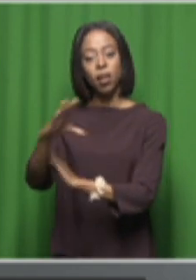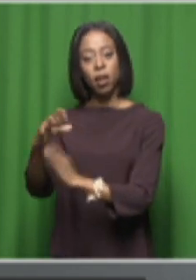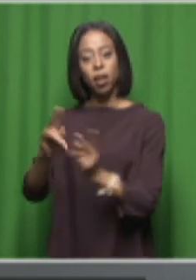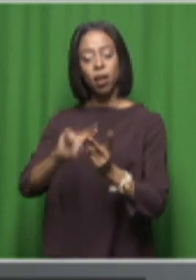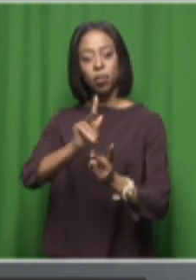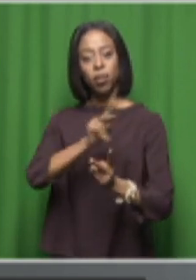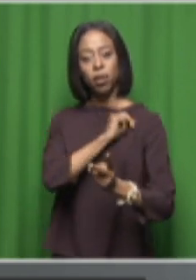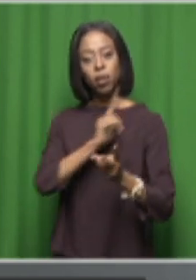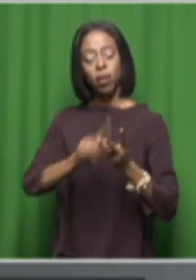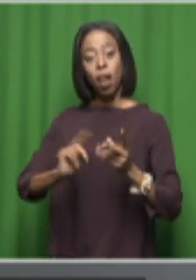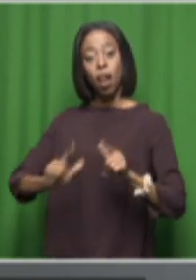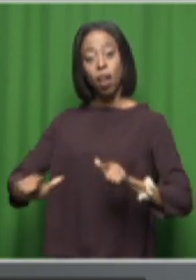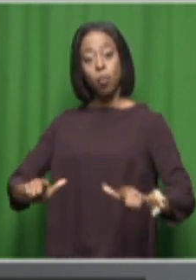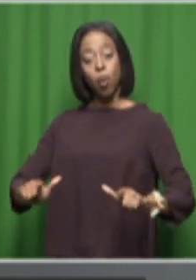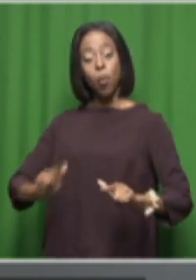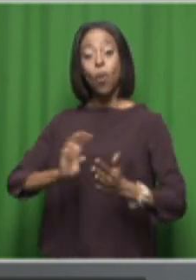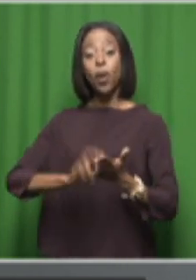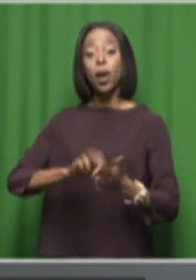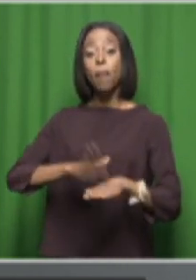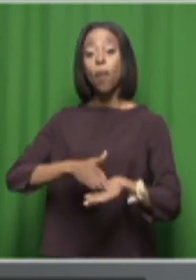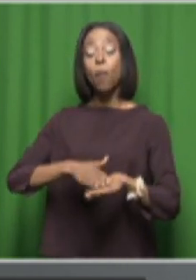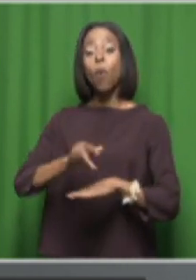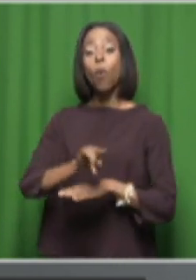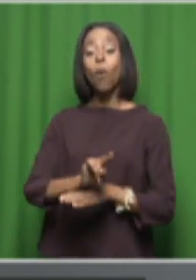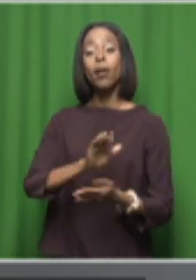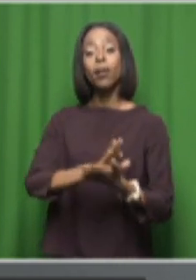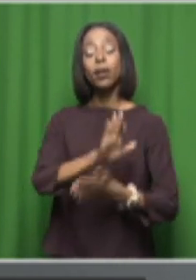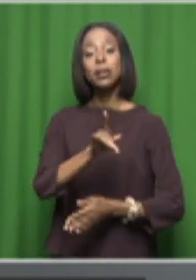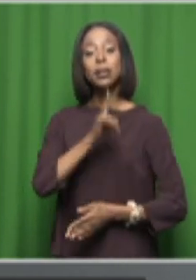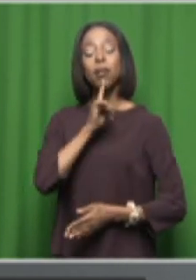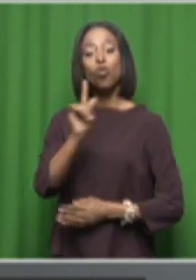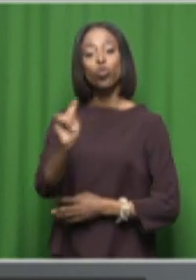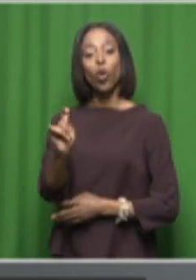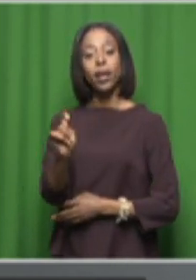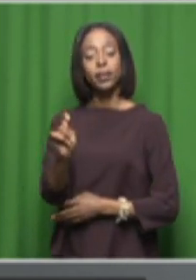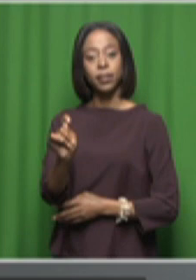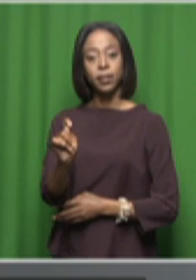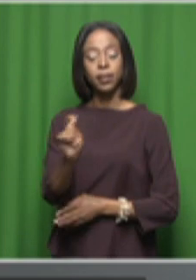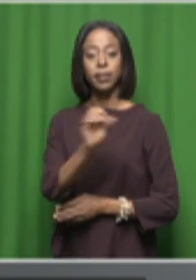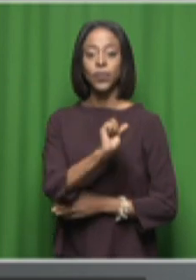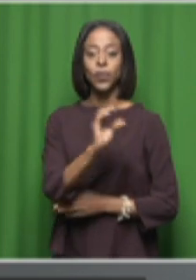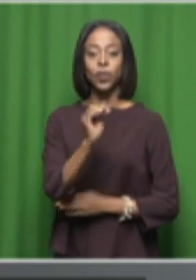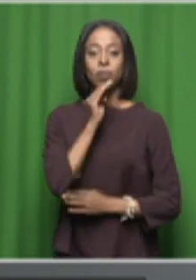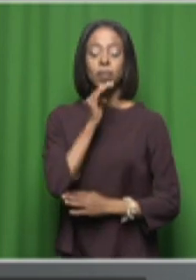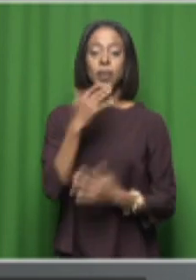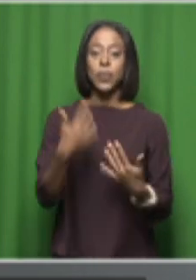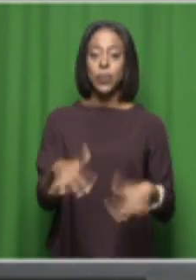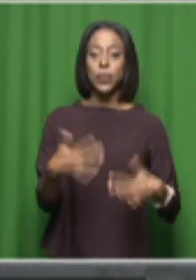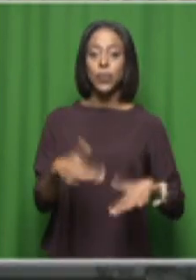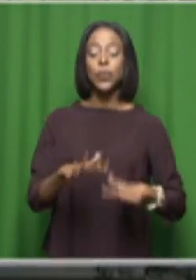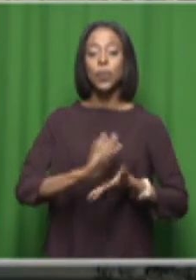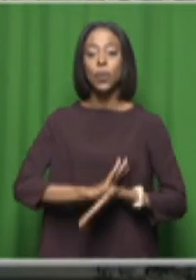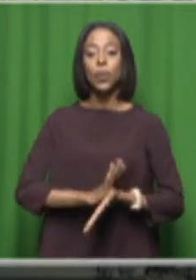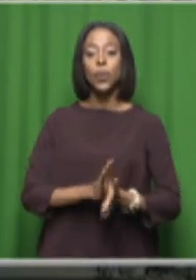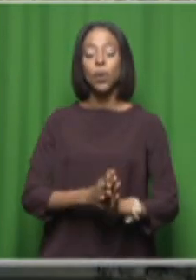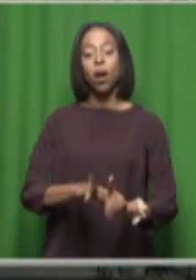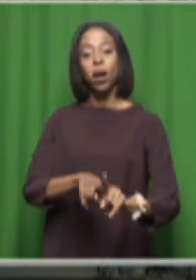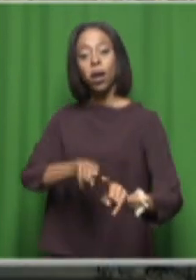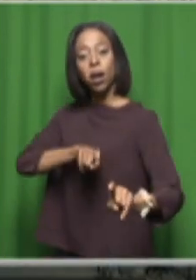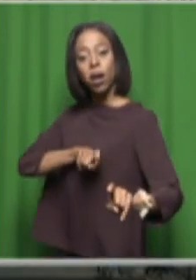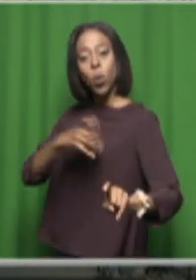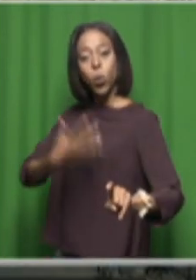and Limpopo, are in need of 13,000 more toilets. So there is a huge infrastructure backlog,